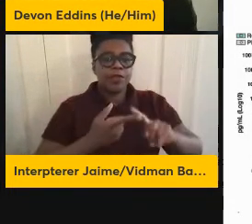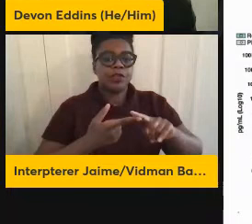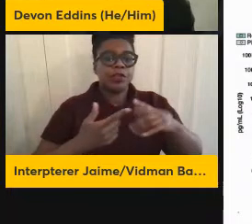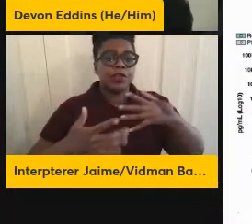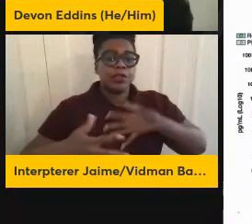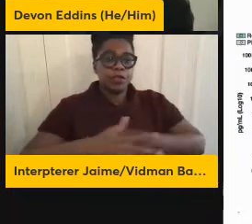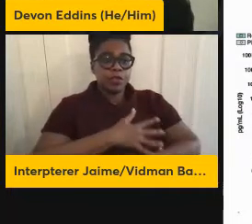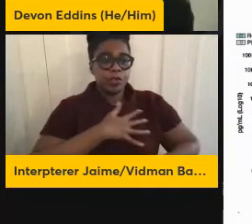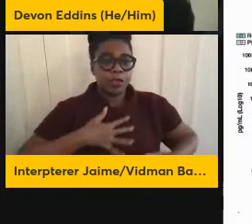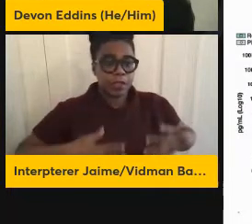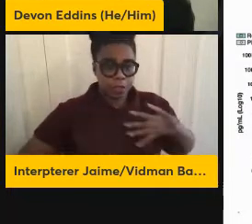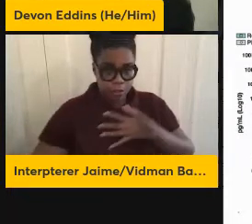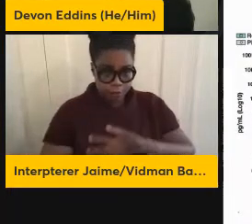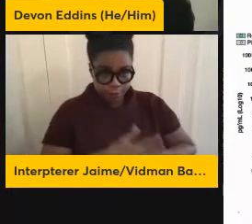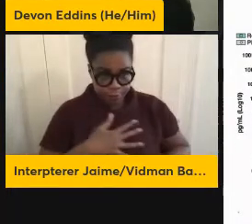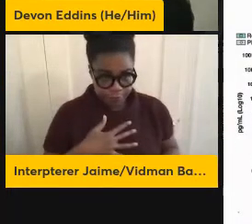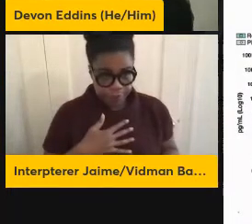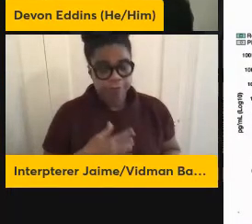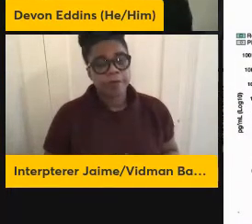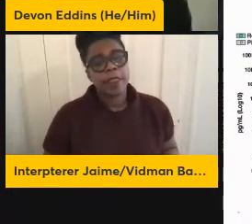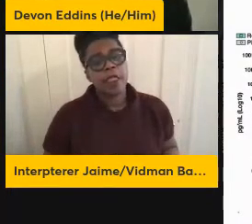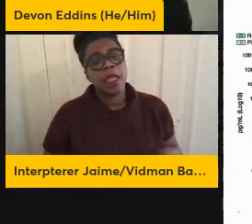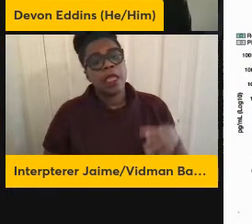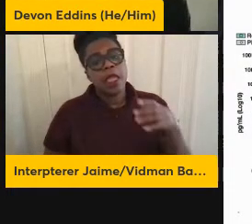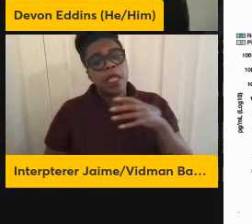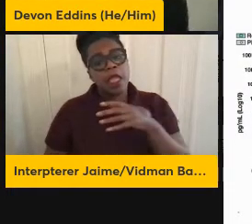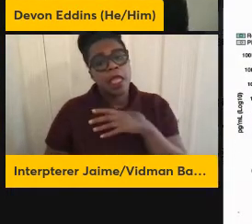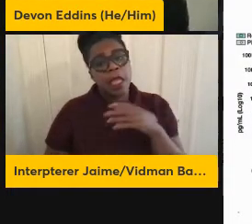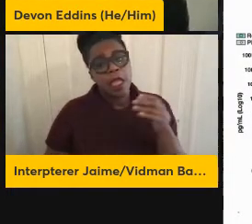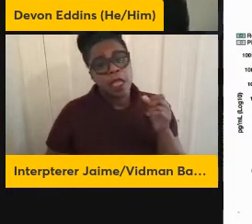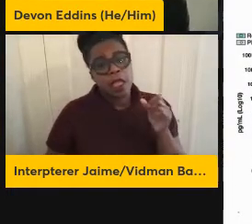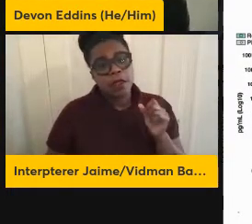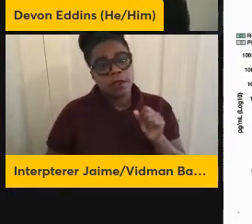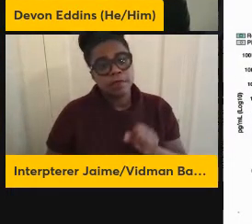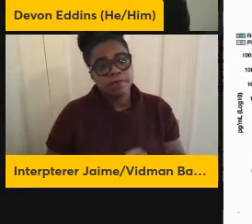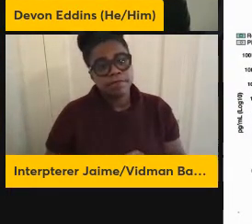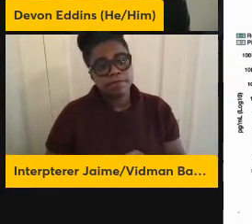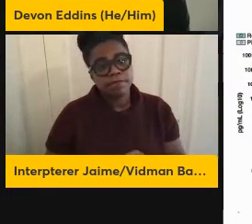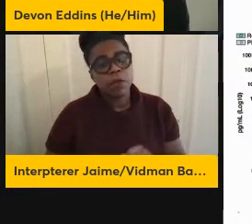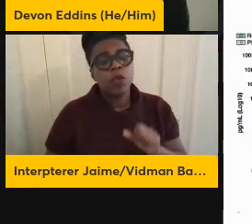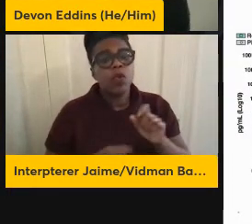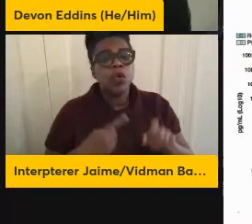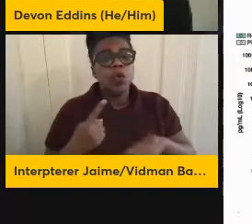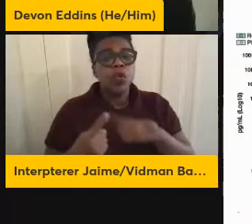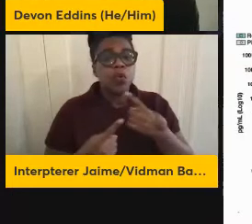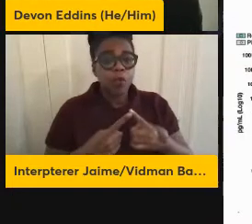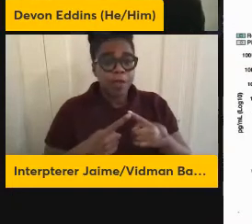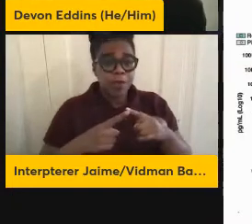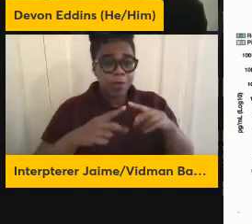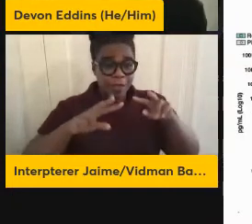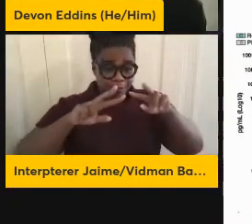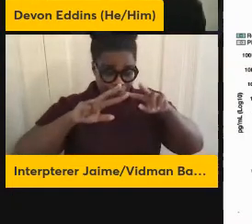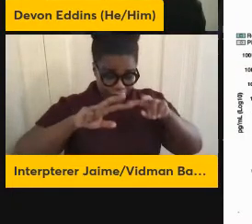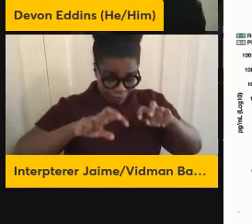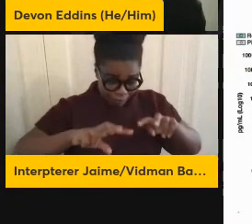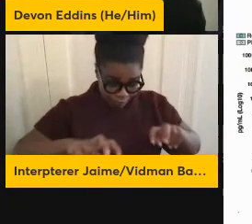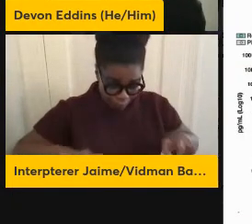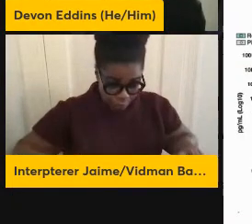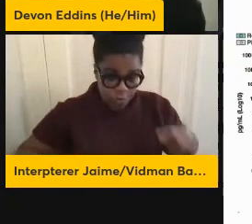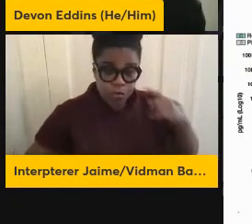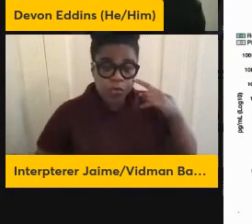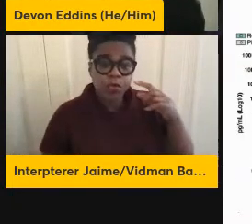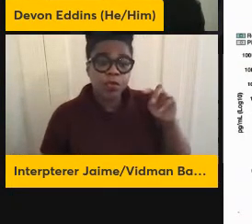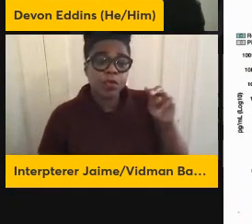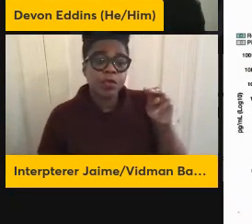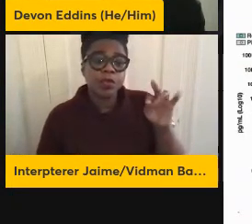circulation. And so when we drill down specifically onto the neutrophils, you